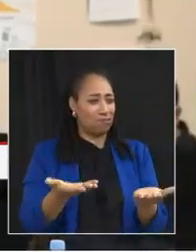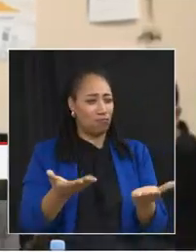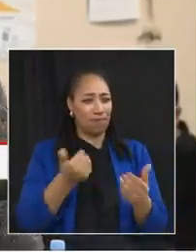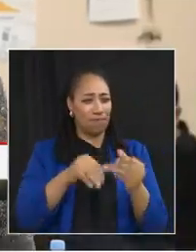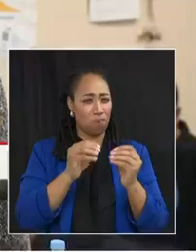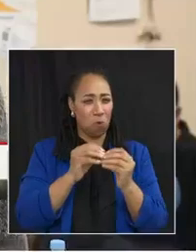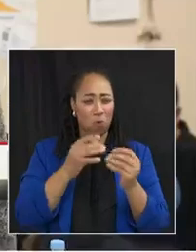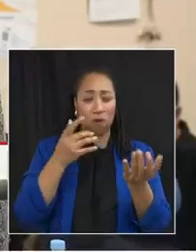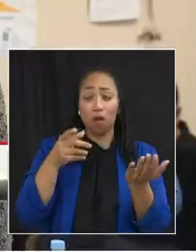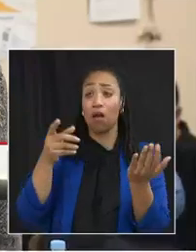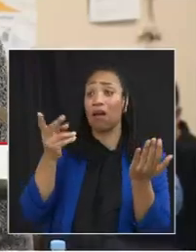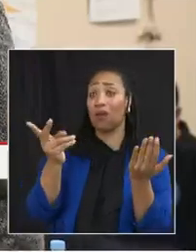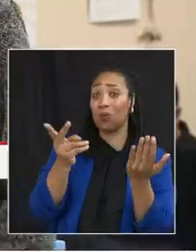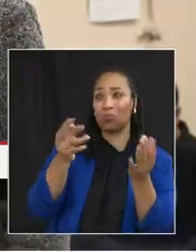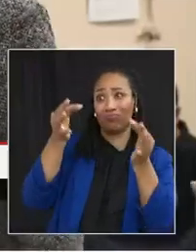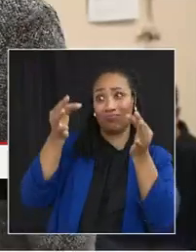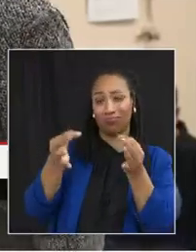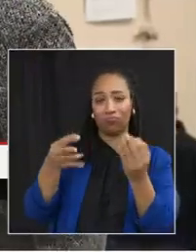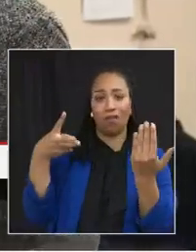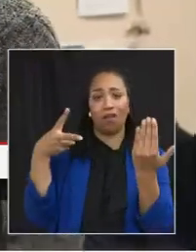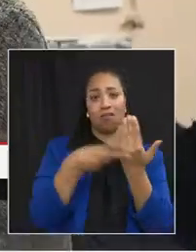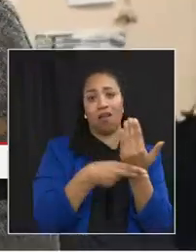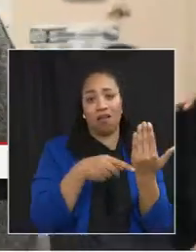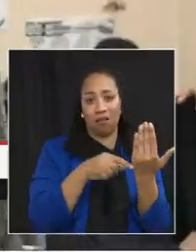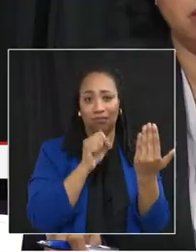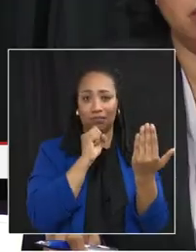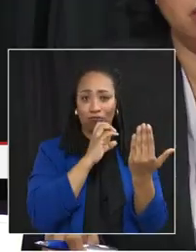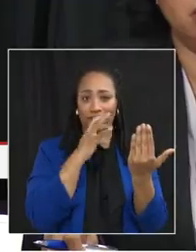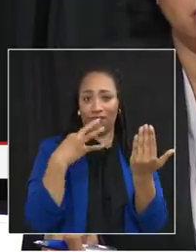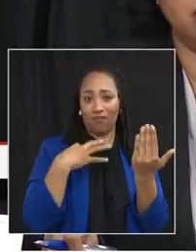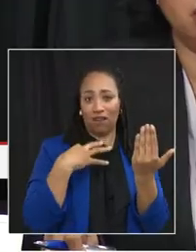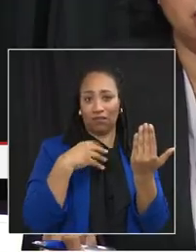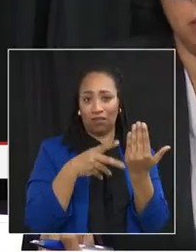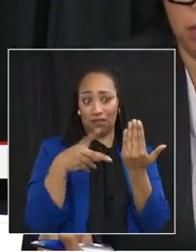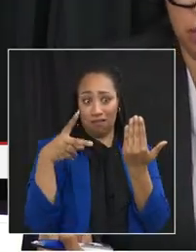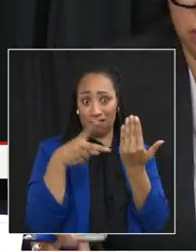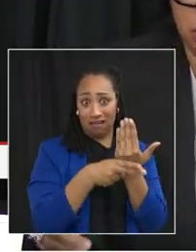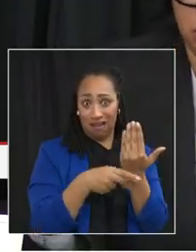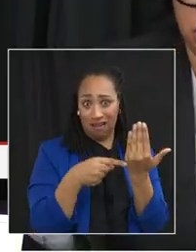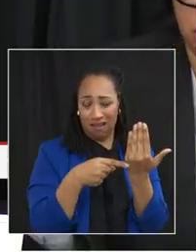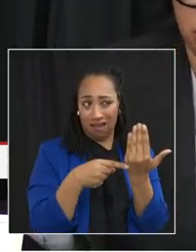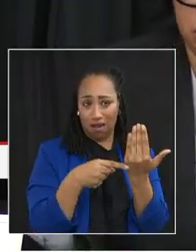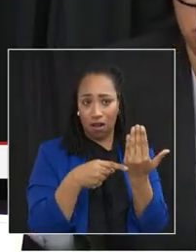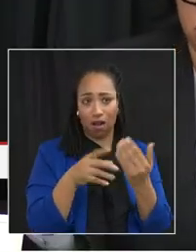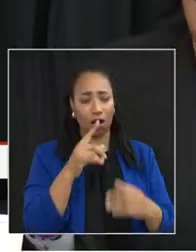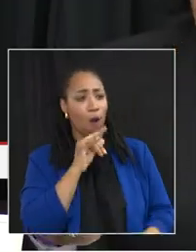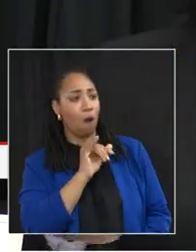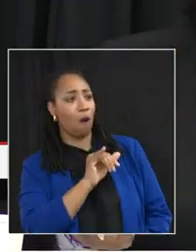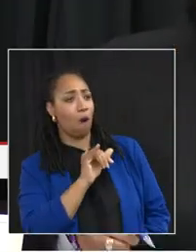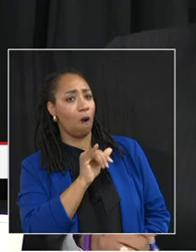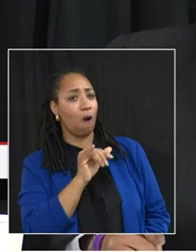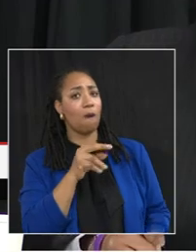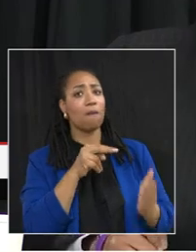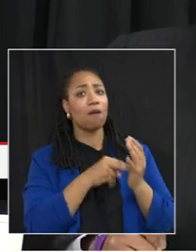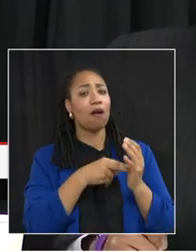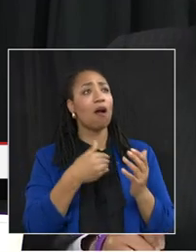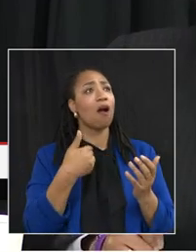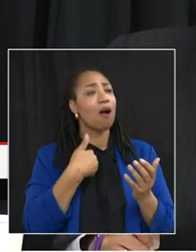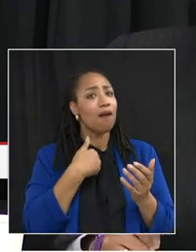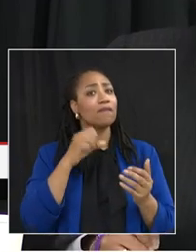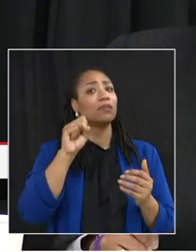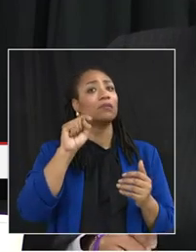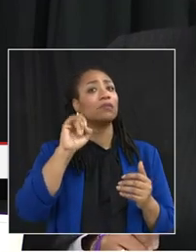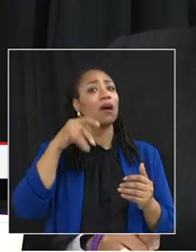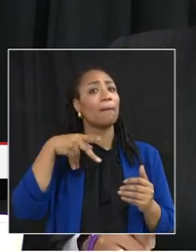volunteer program out. Okay. It's a volunteer program with a stipend. Okay. Let me look into